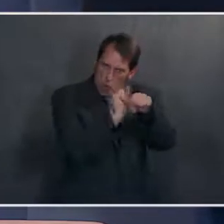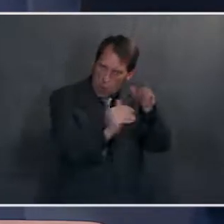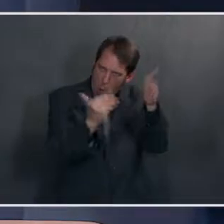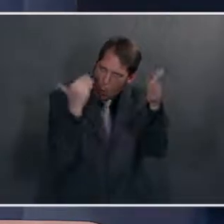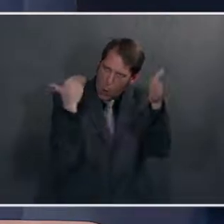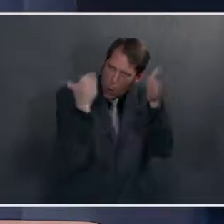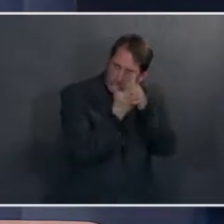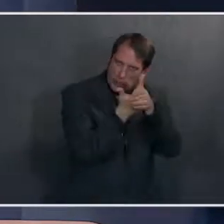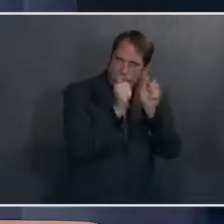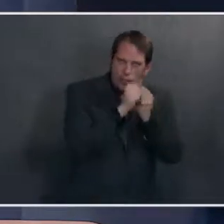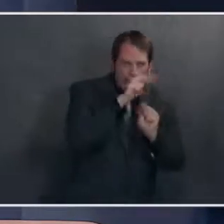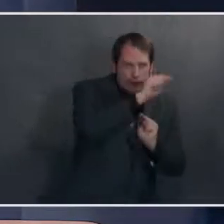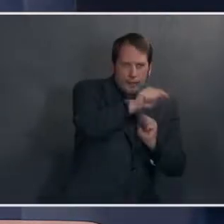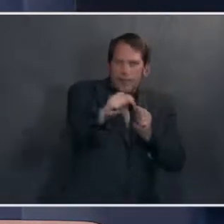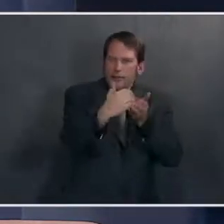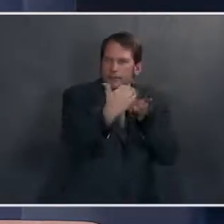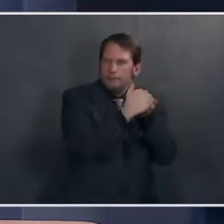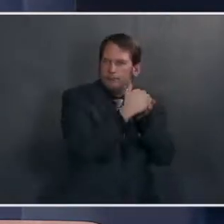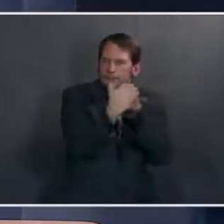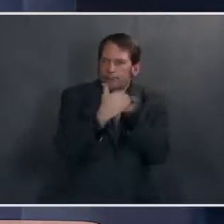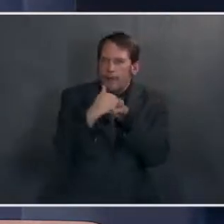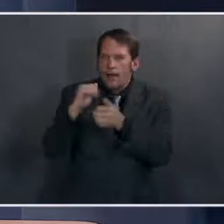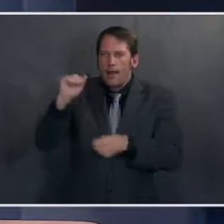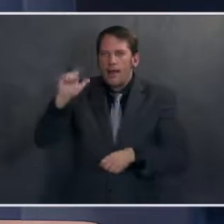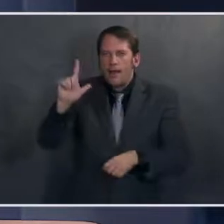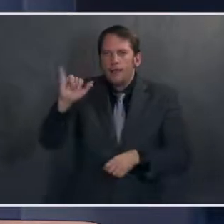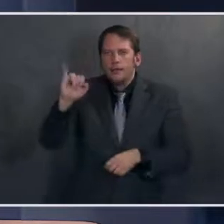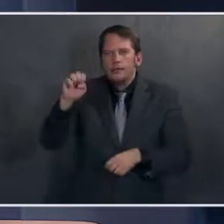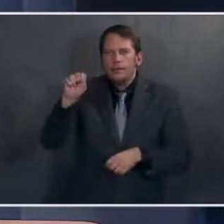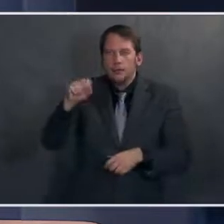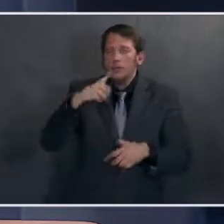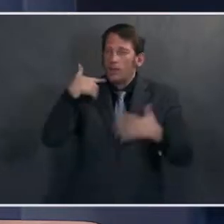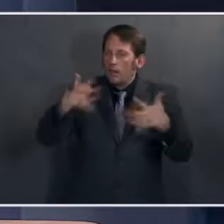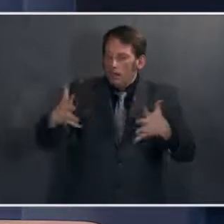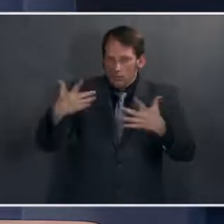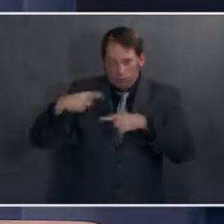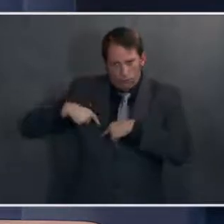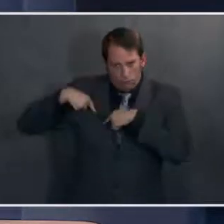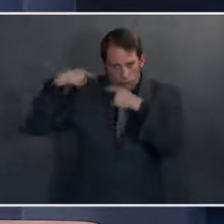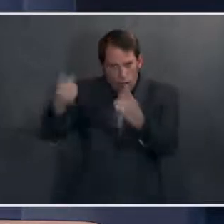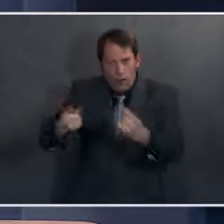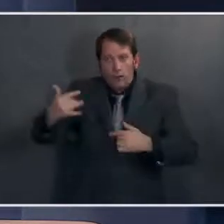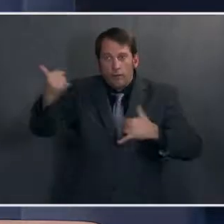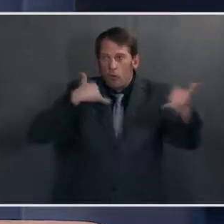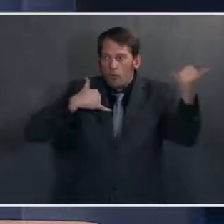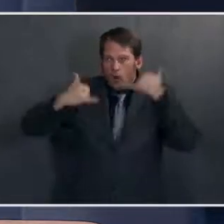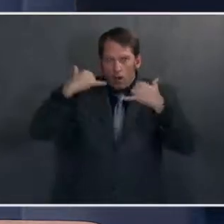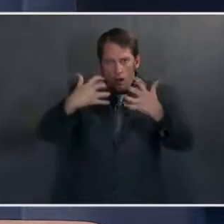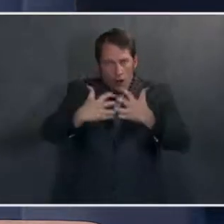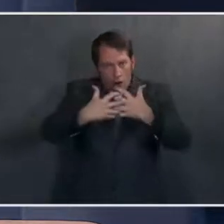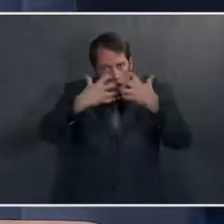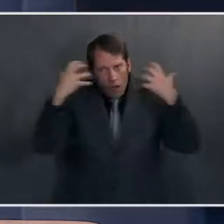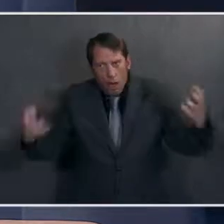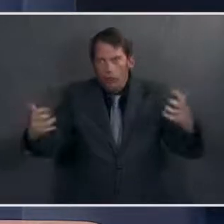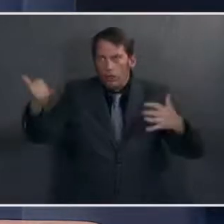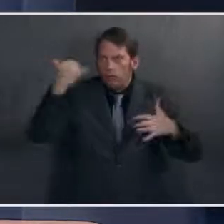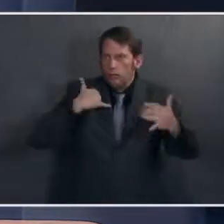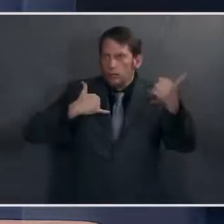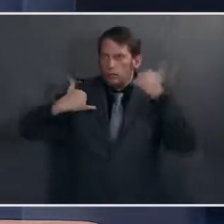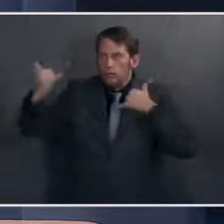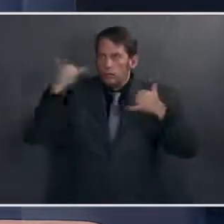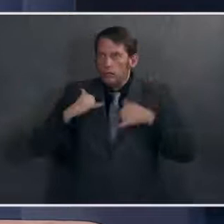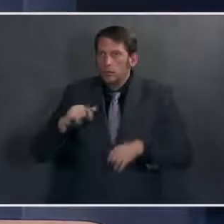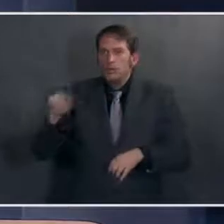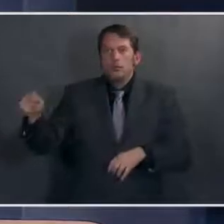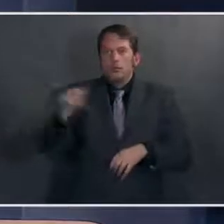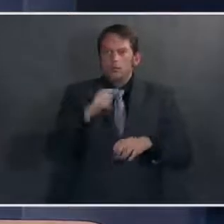We've done a lot of call readouts, of course, and also with partners on the Hill, Democrats and Republicans, on the best path forward. Go ahead.